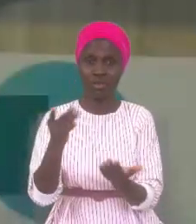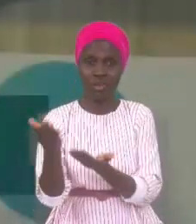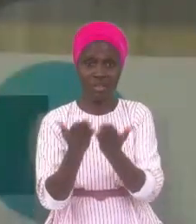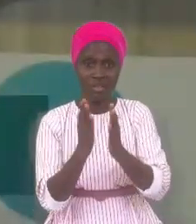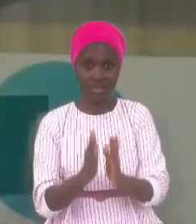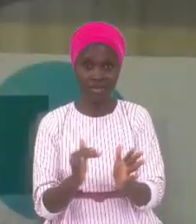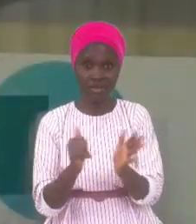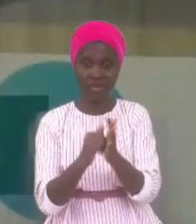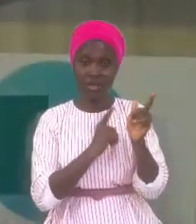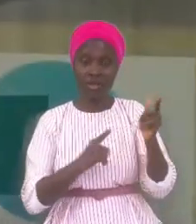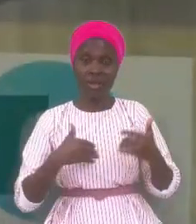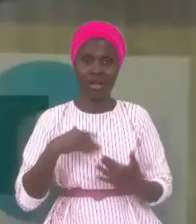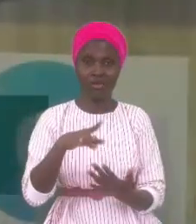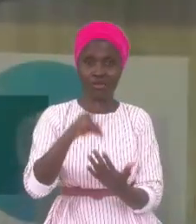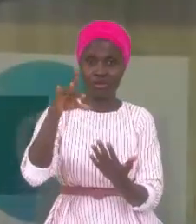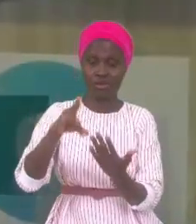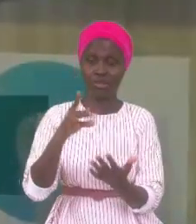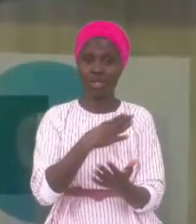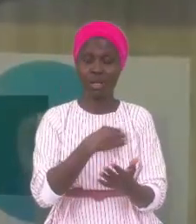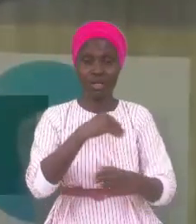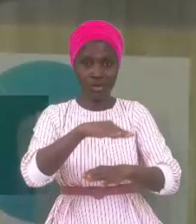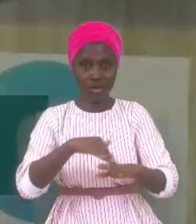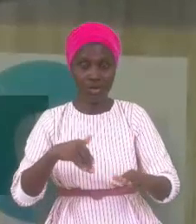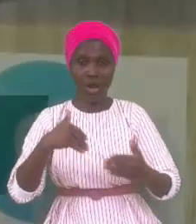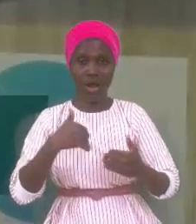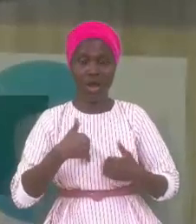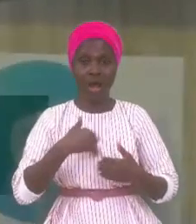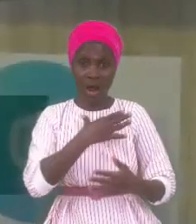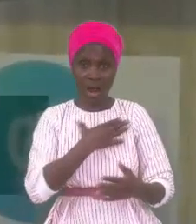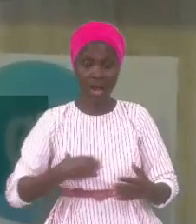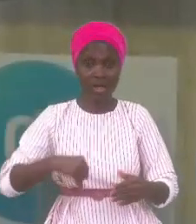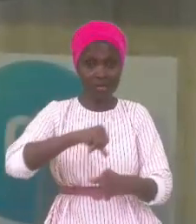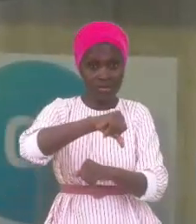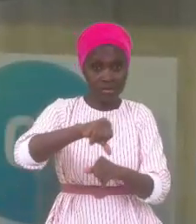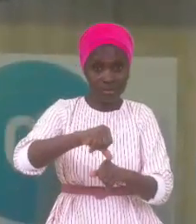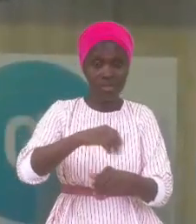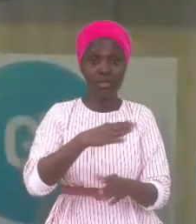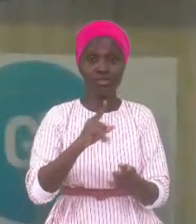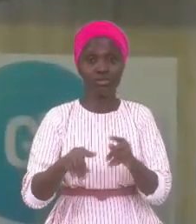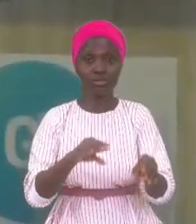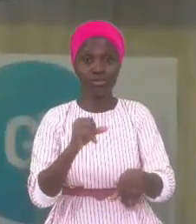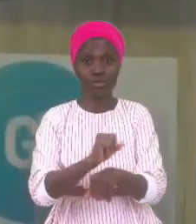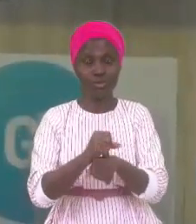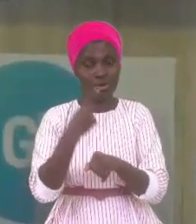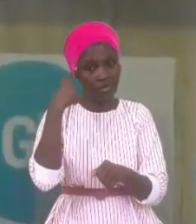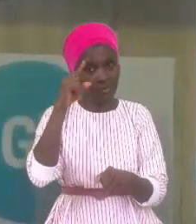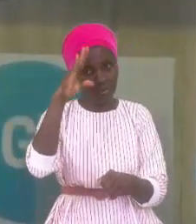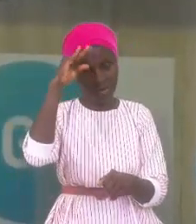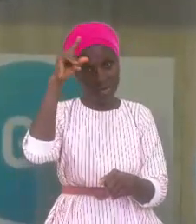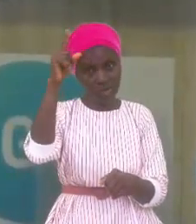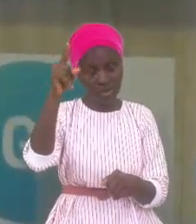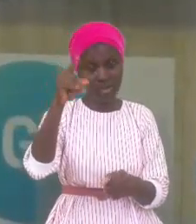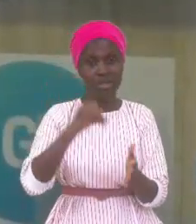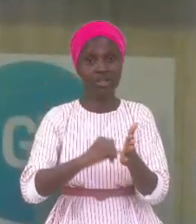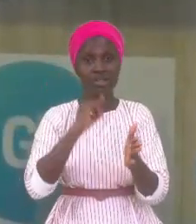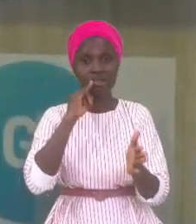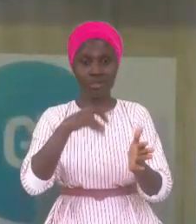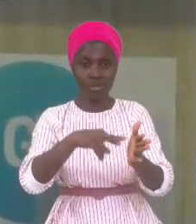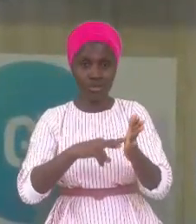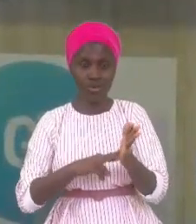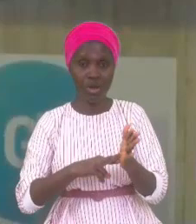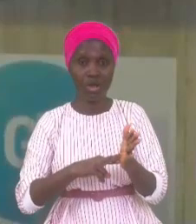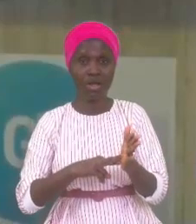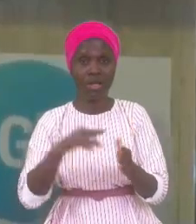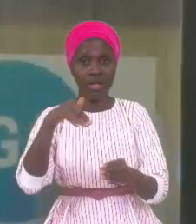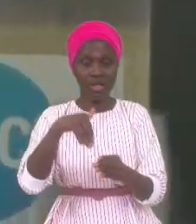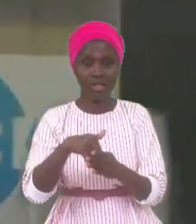has appointed, that the Lord has anointed to do the work for him. It is required in such a